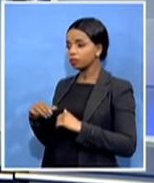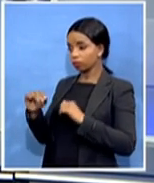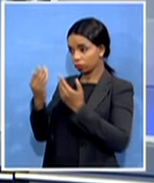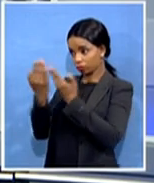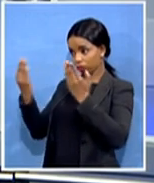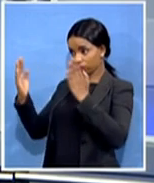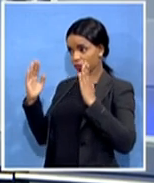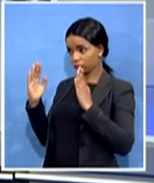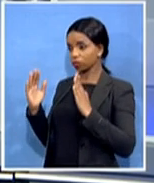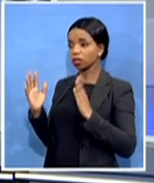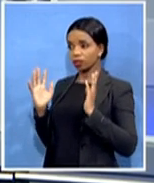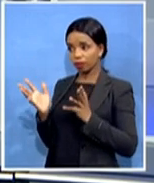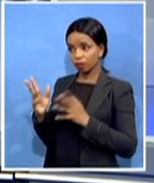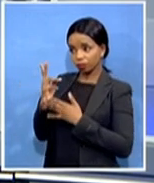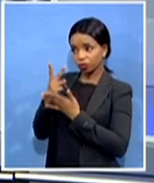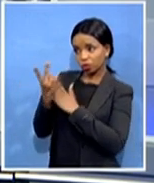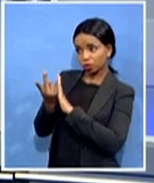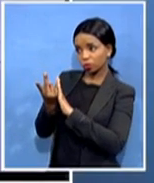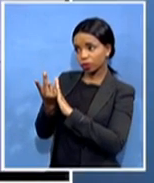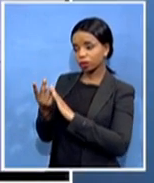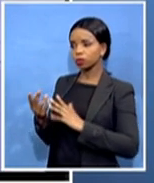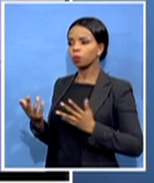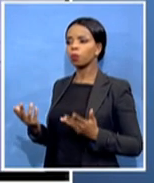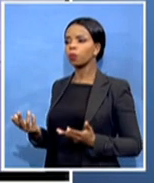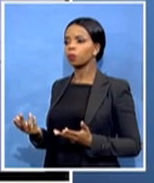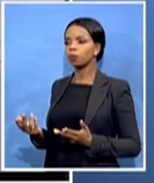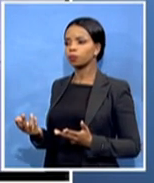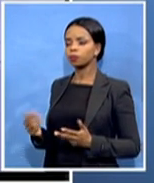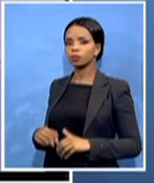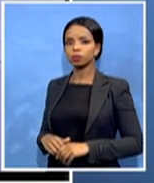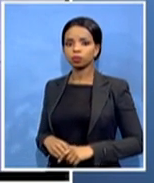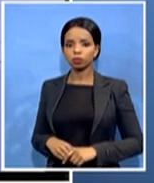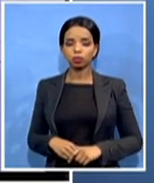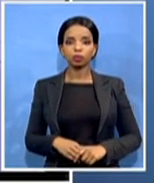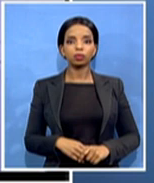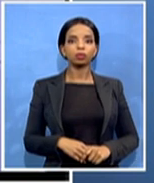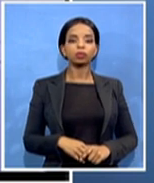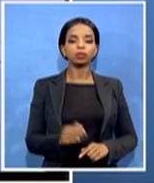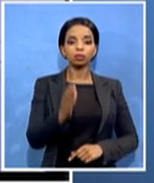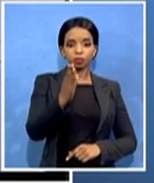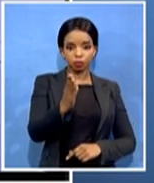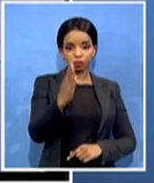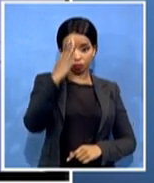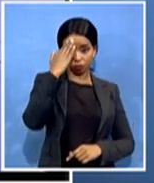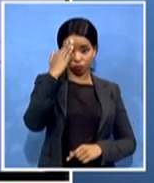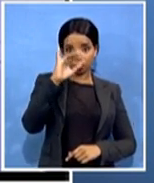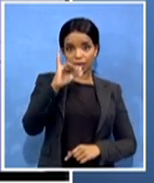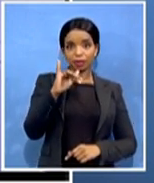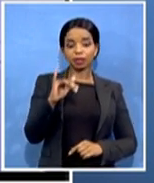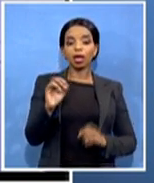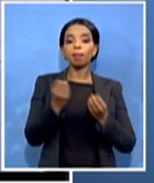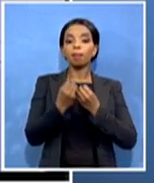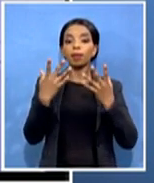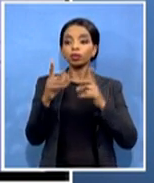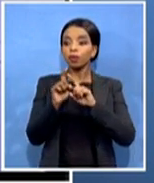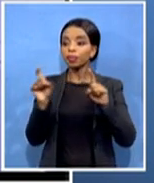or so? You would realize that most of those who came back, they are now on